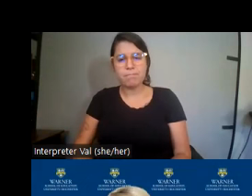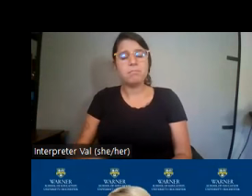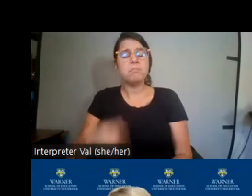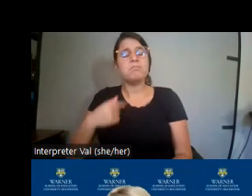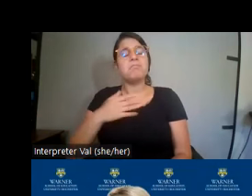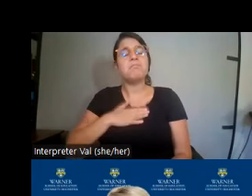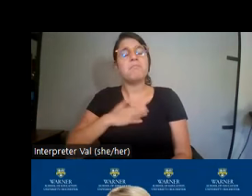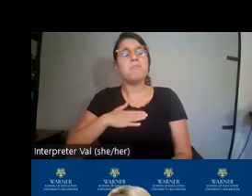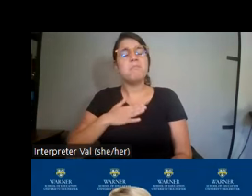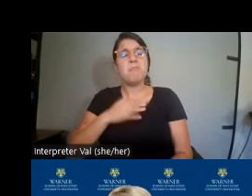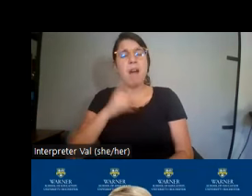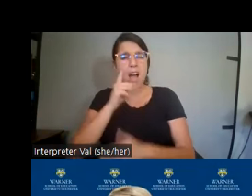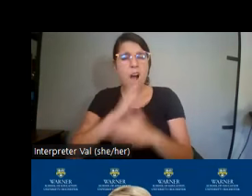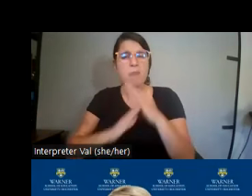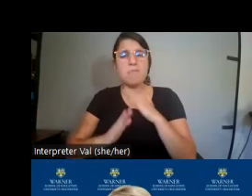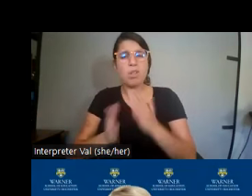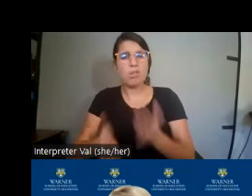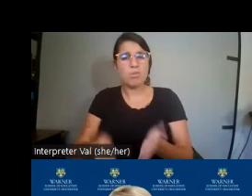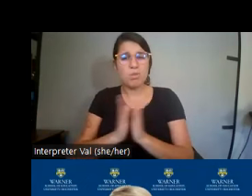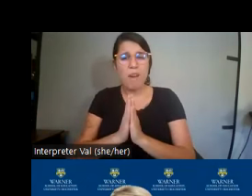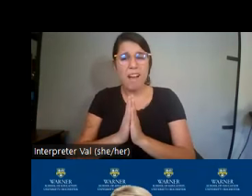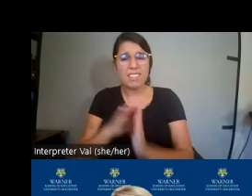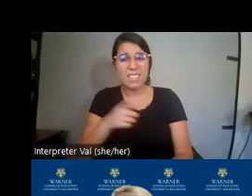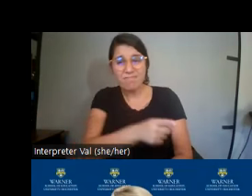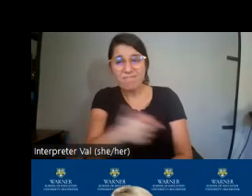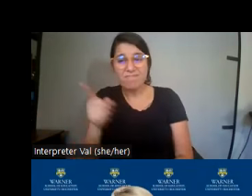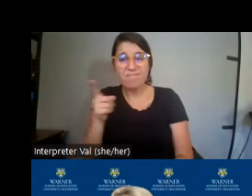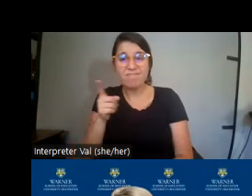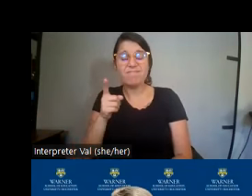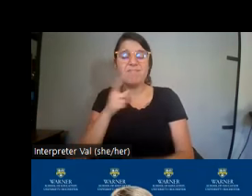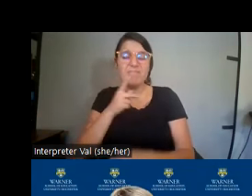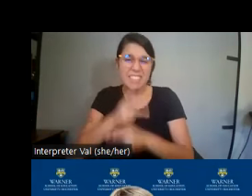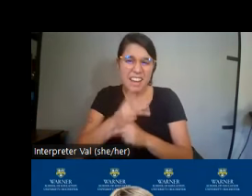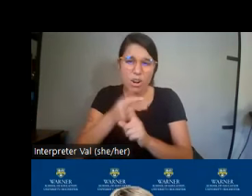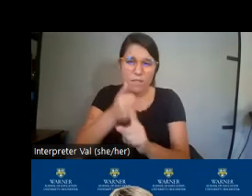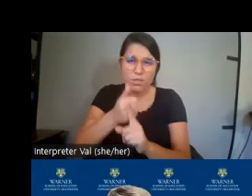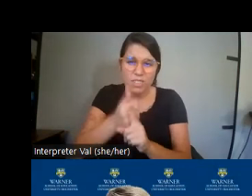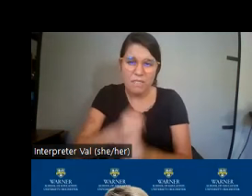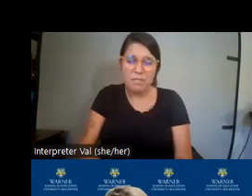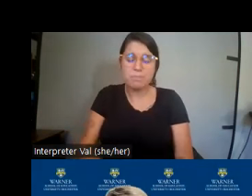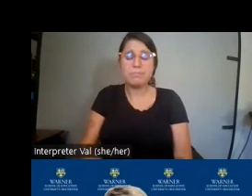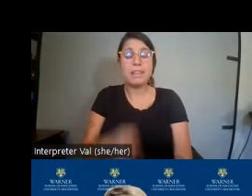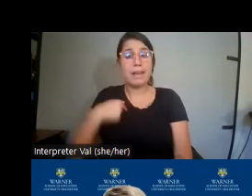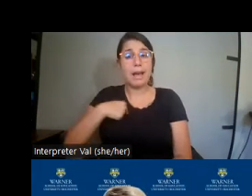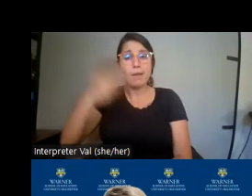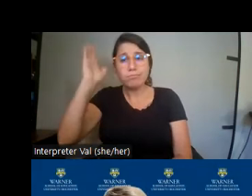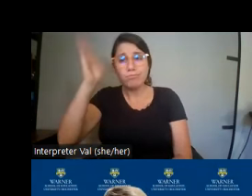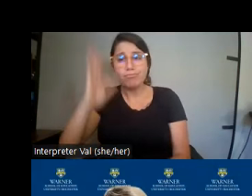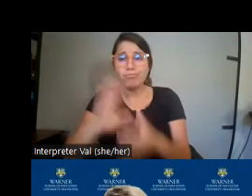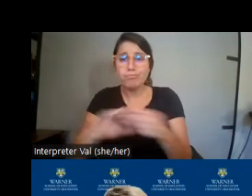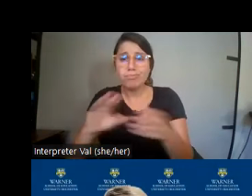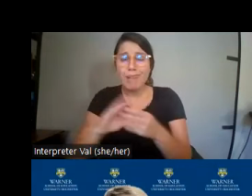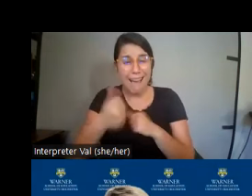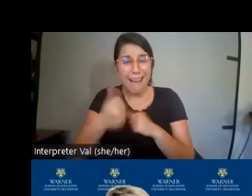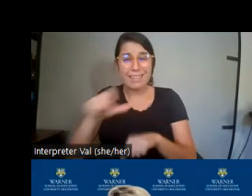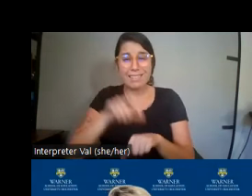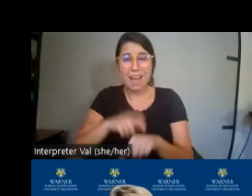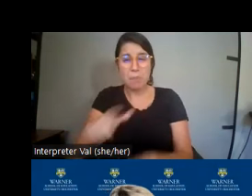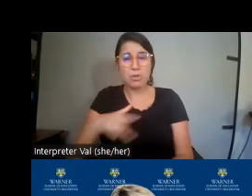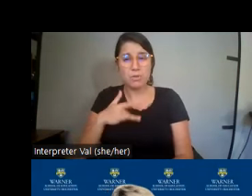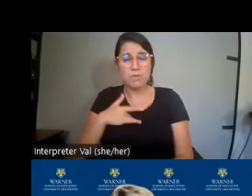that people take care, that if during any point in this conversation or presentation that you